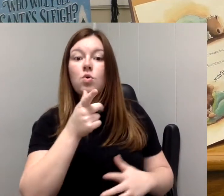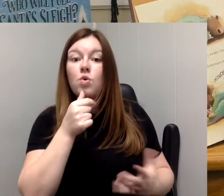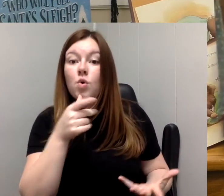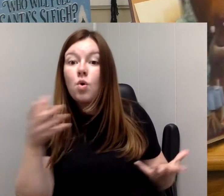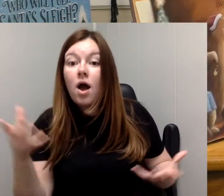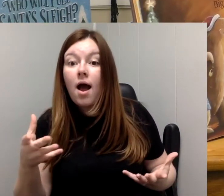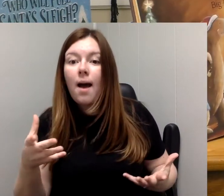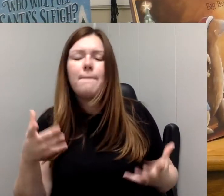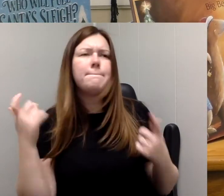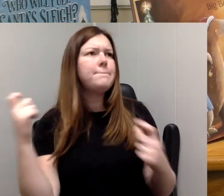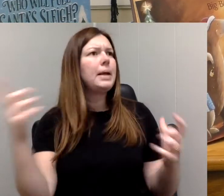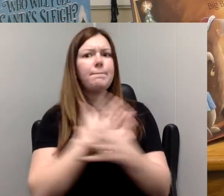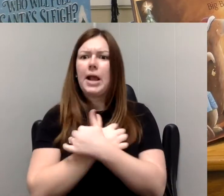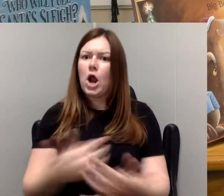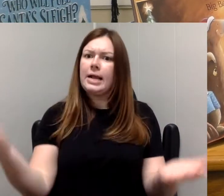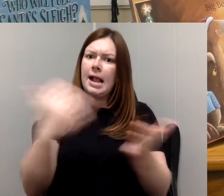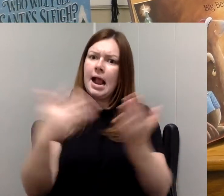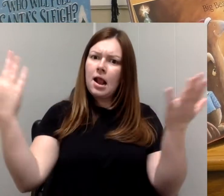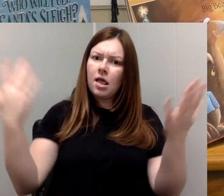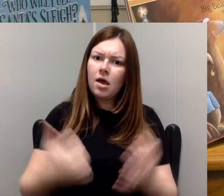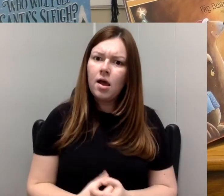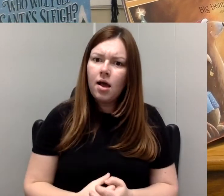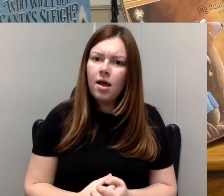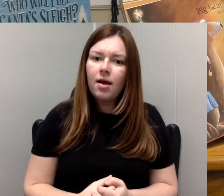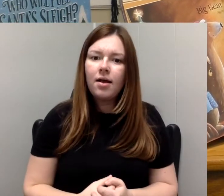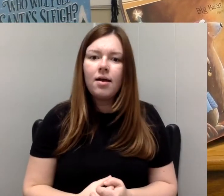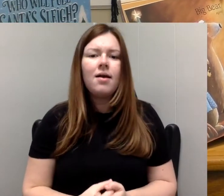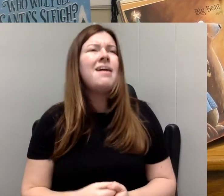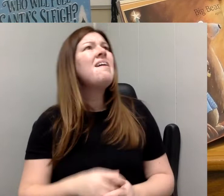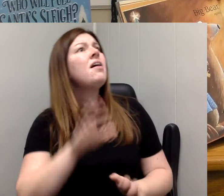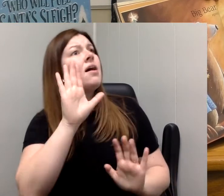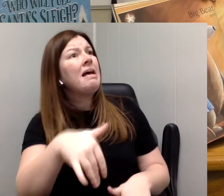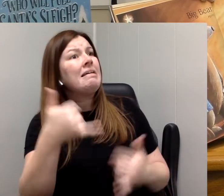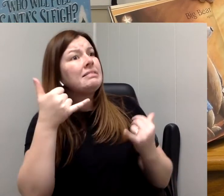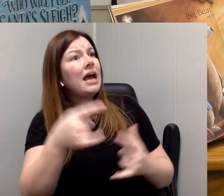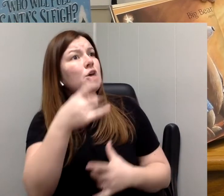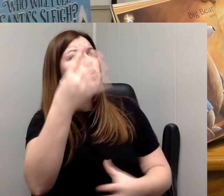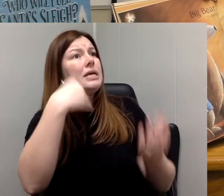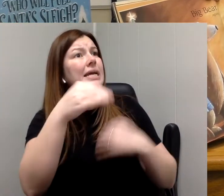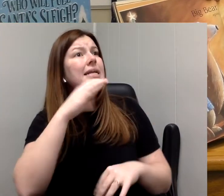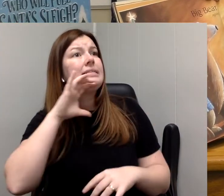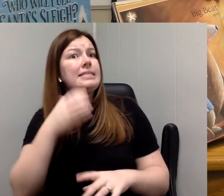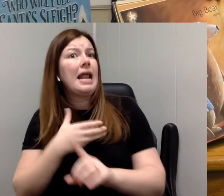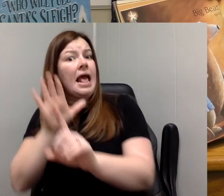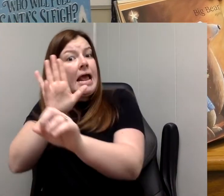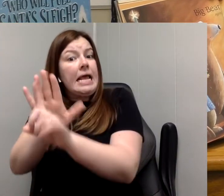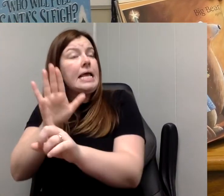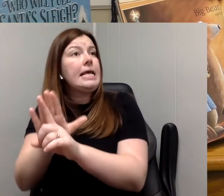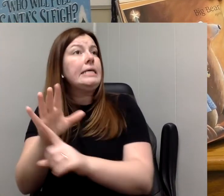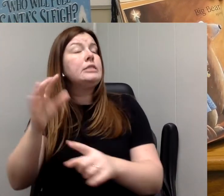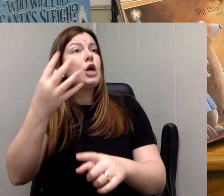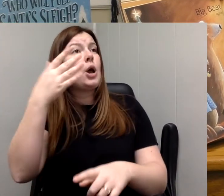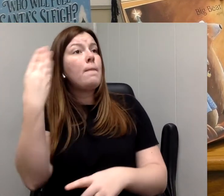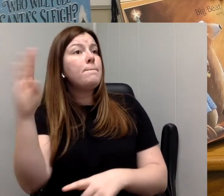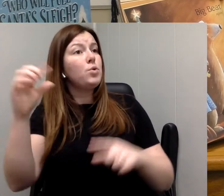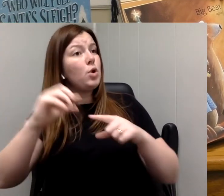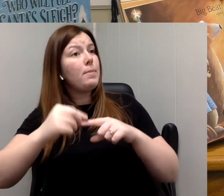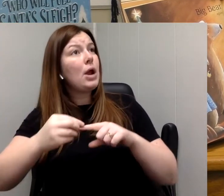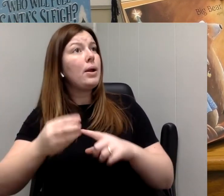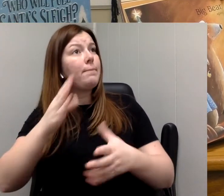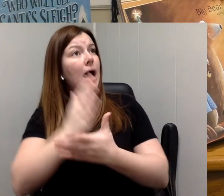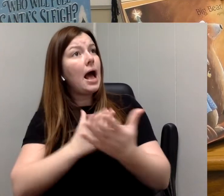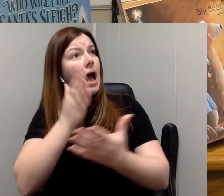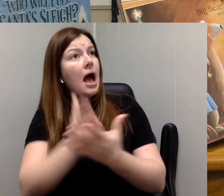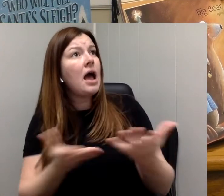be Big Bear again. Now you're eating Santa's blueberry pies, said Little Bear.